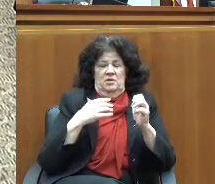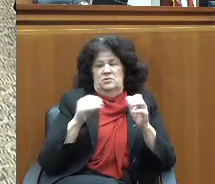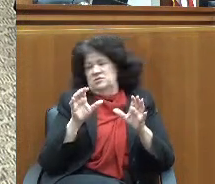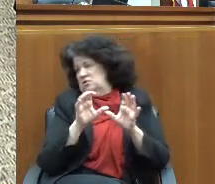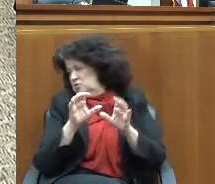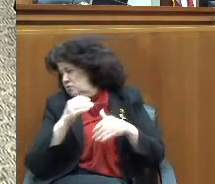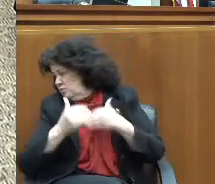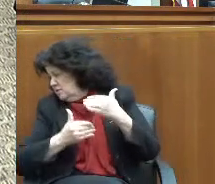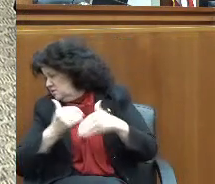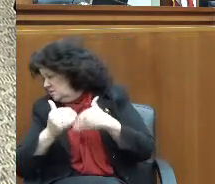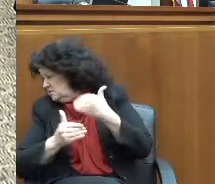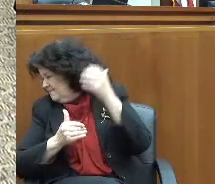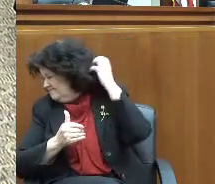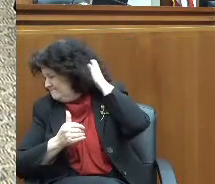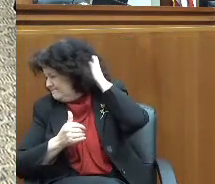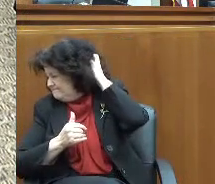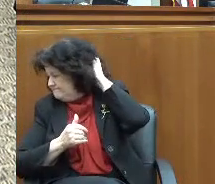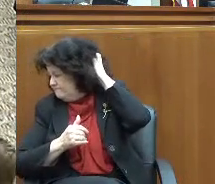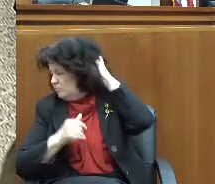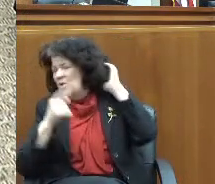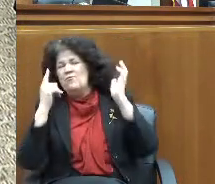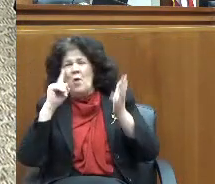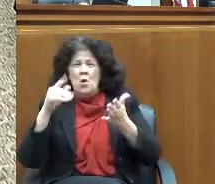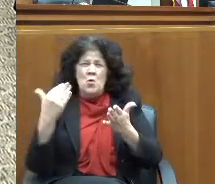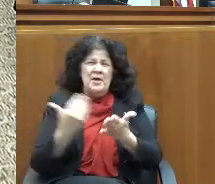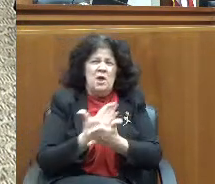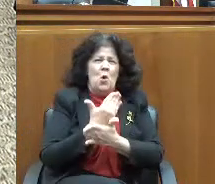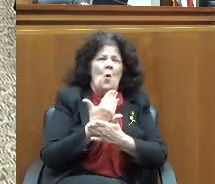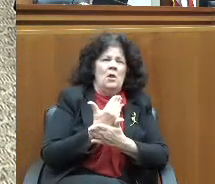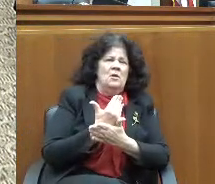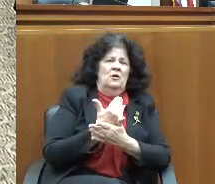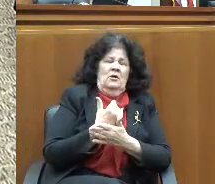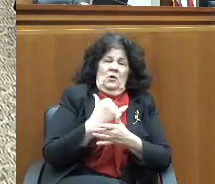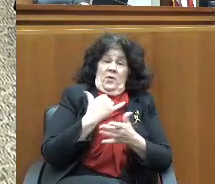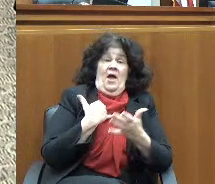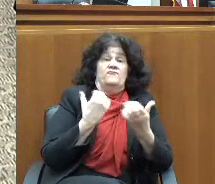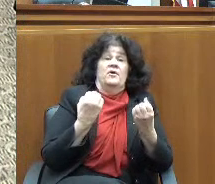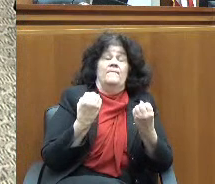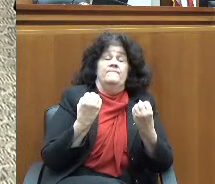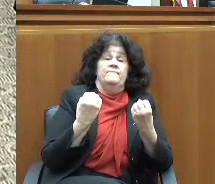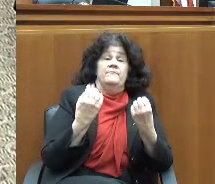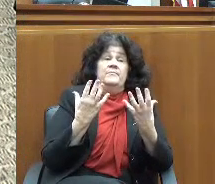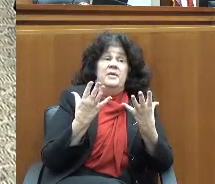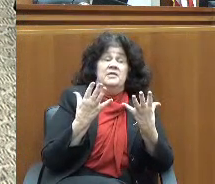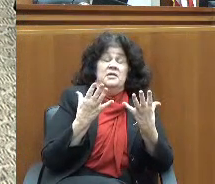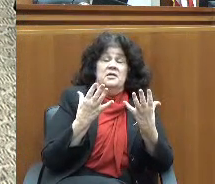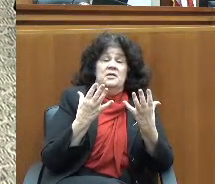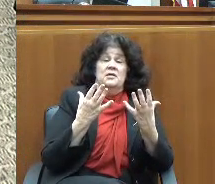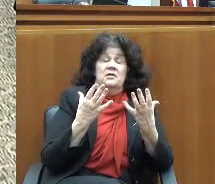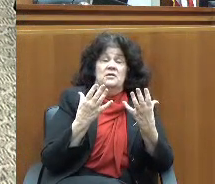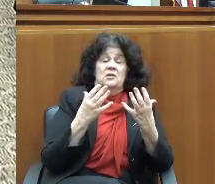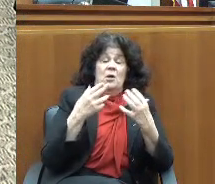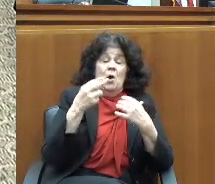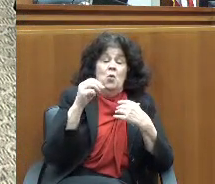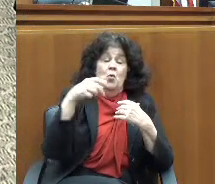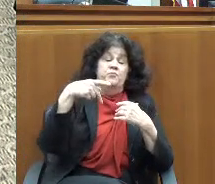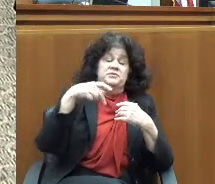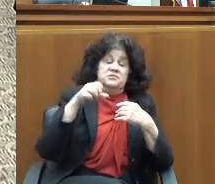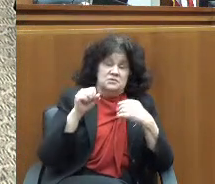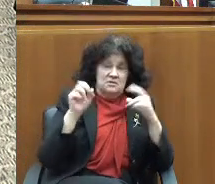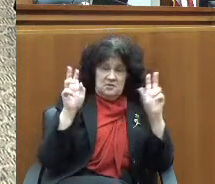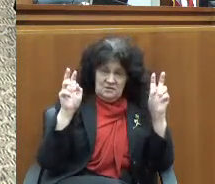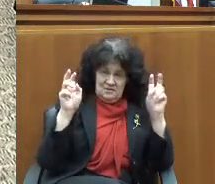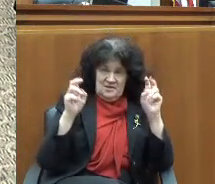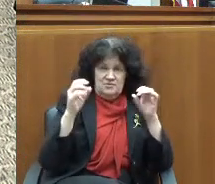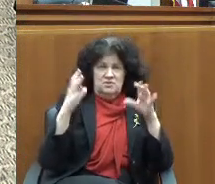certification process, for renewals in particular, we have quite a few hoops that teachers are having